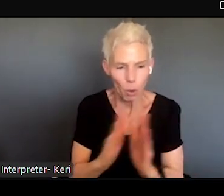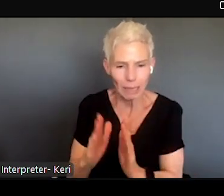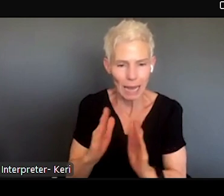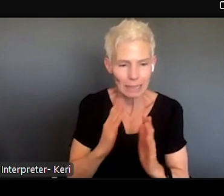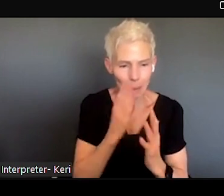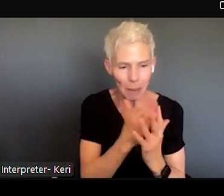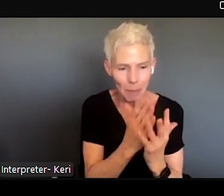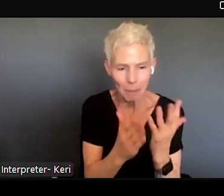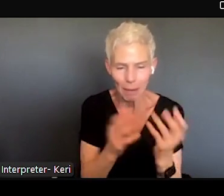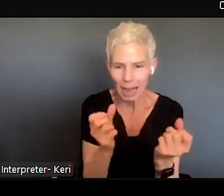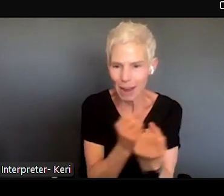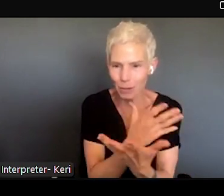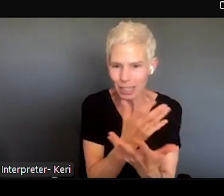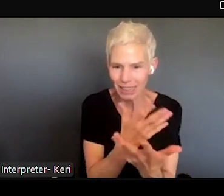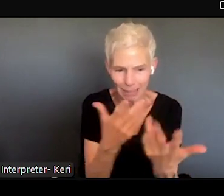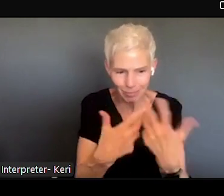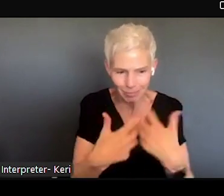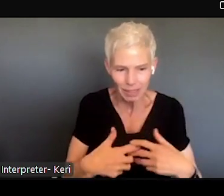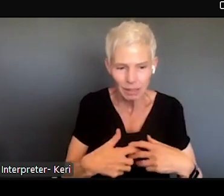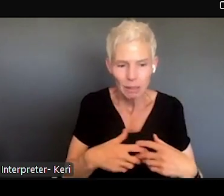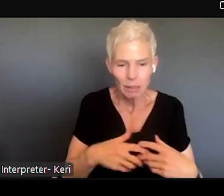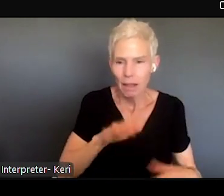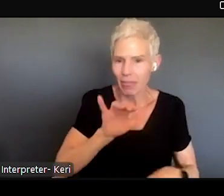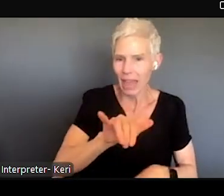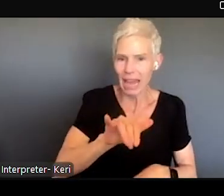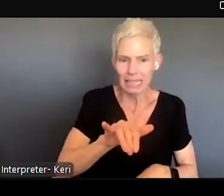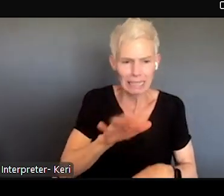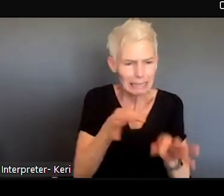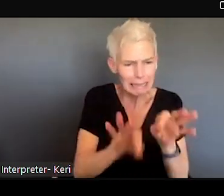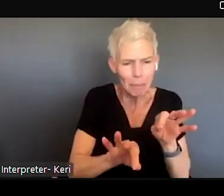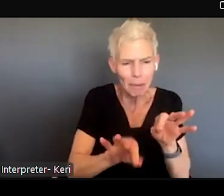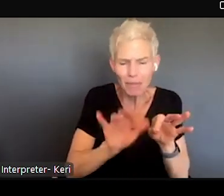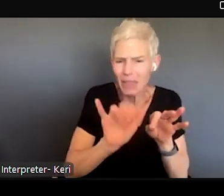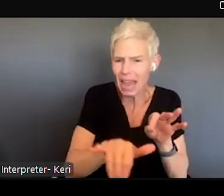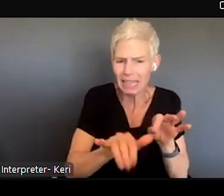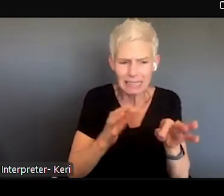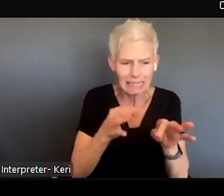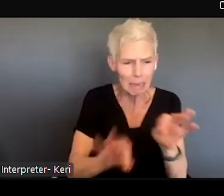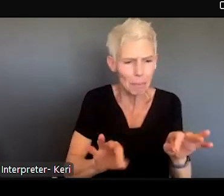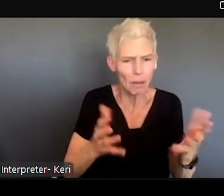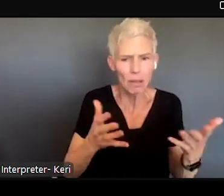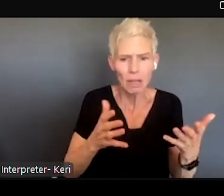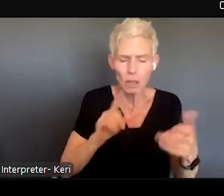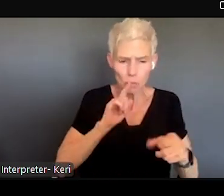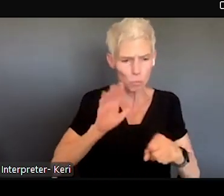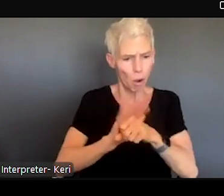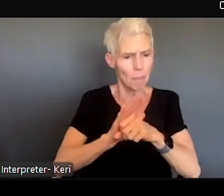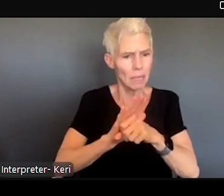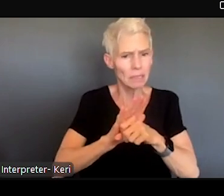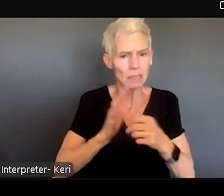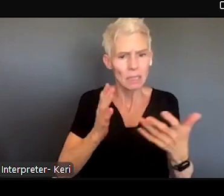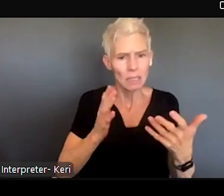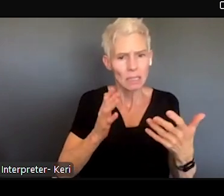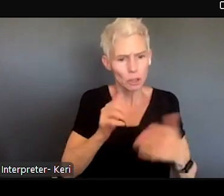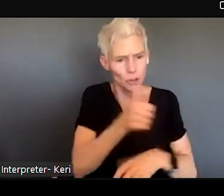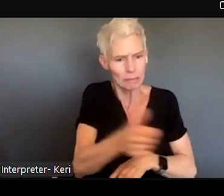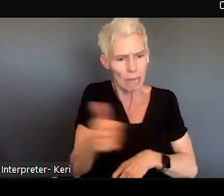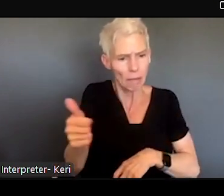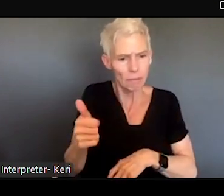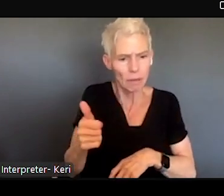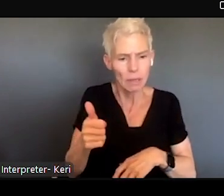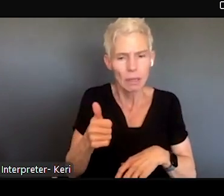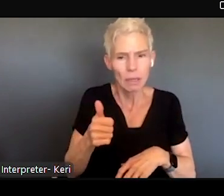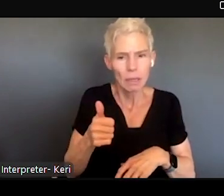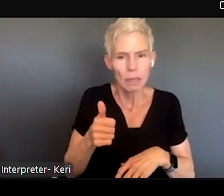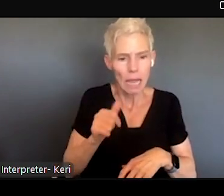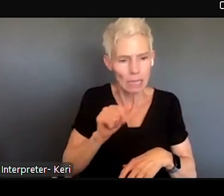right? So it's just that simple. It's just that simple. You're making a promise to yourself, and then